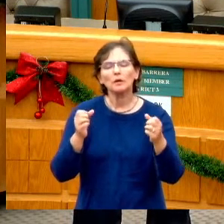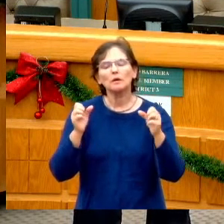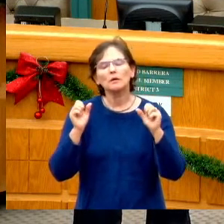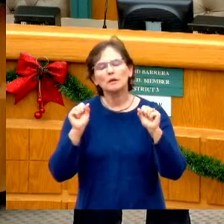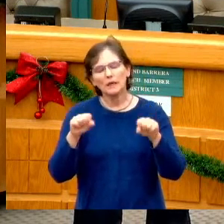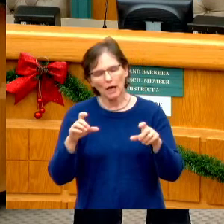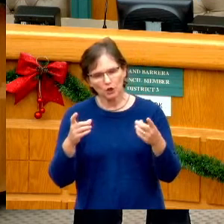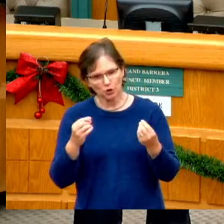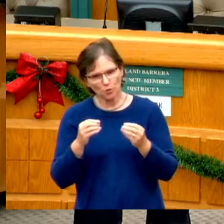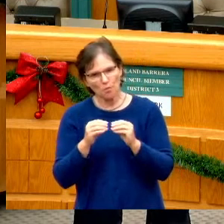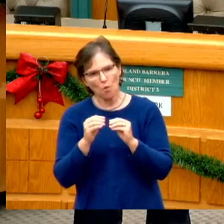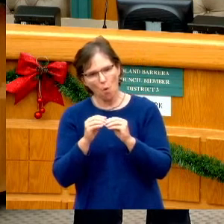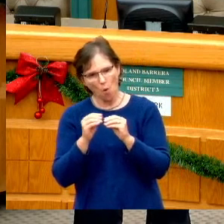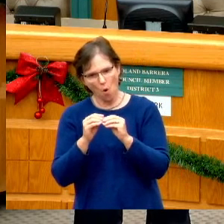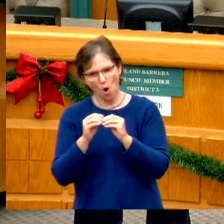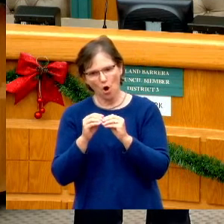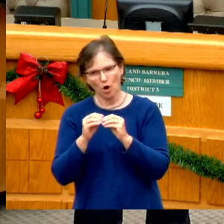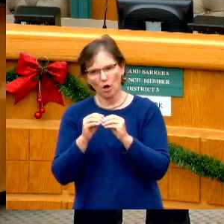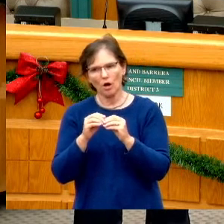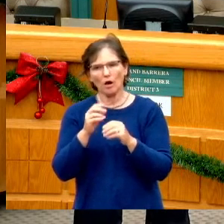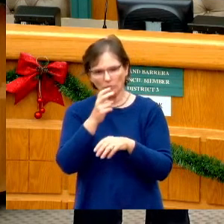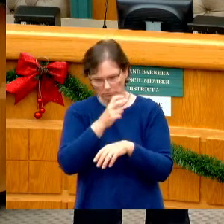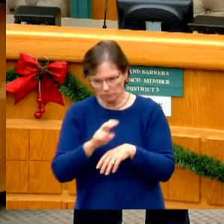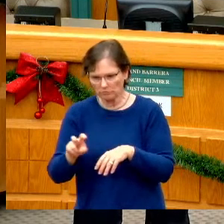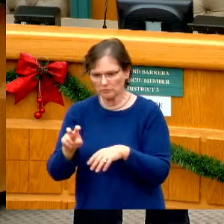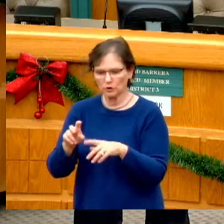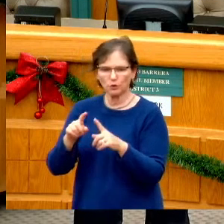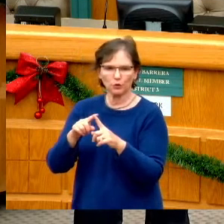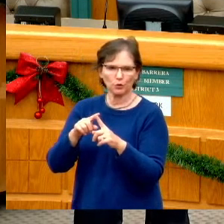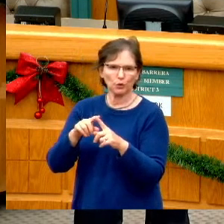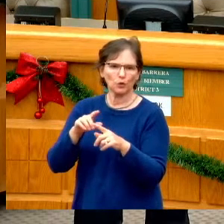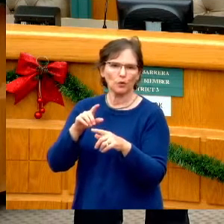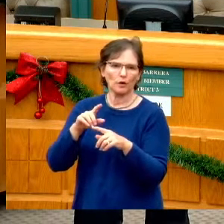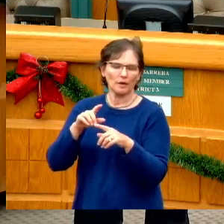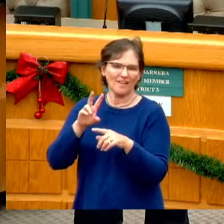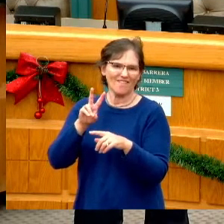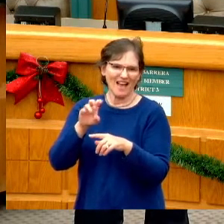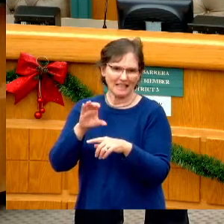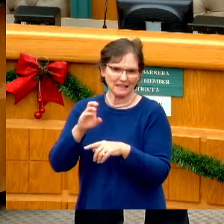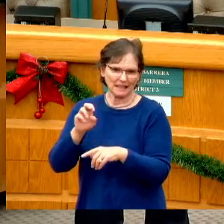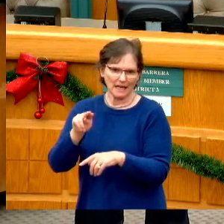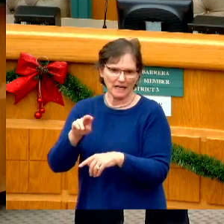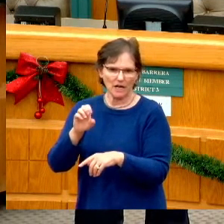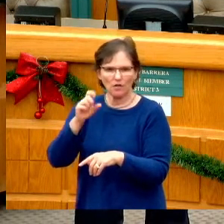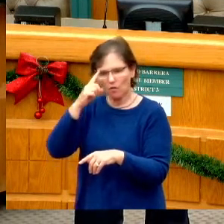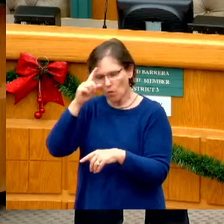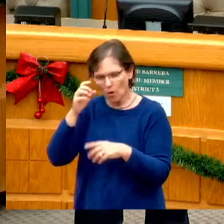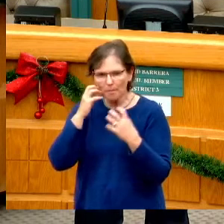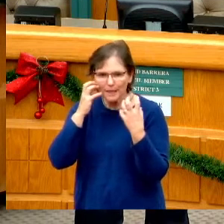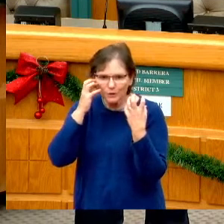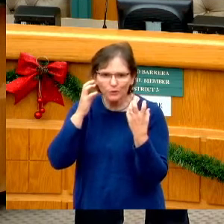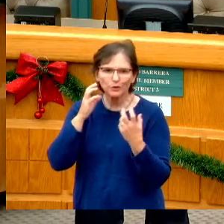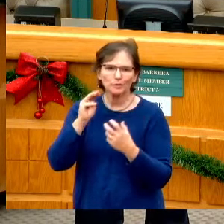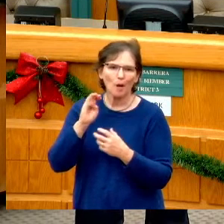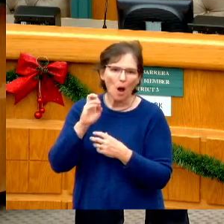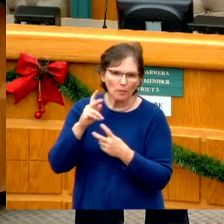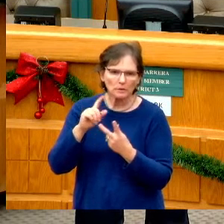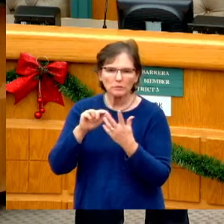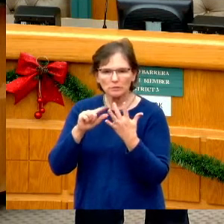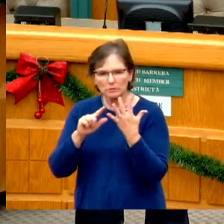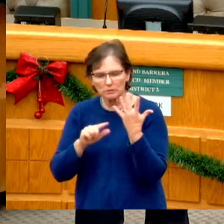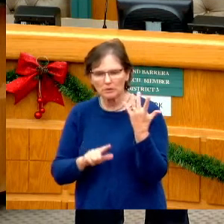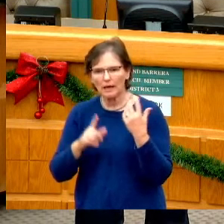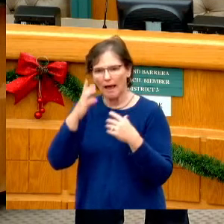we get past that point, then we will go back to doing that. We are also not considered the medical providers for